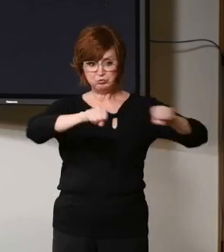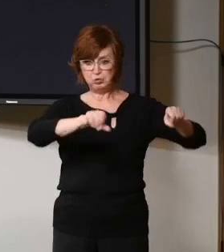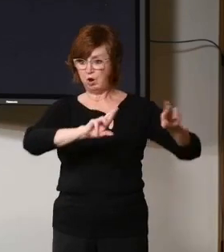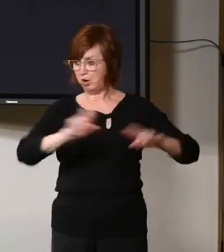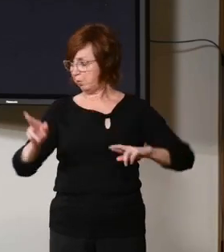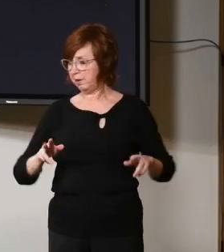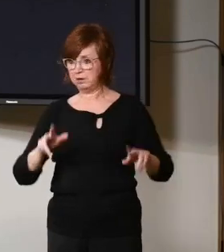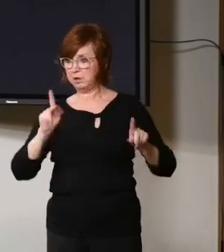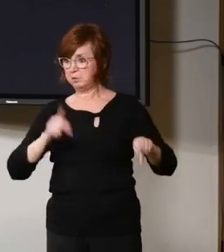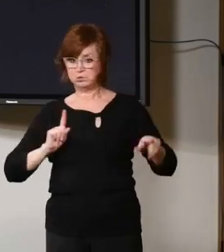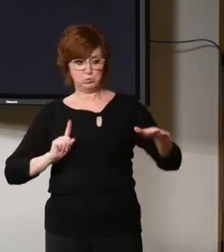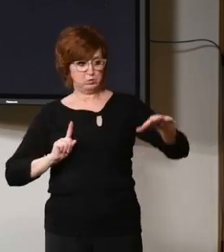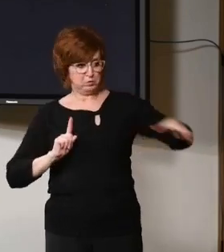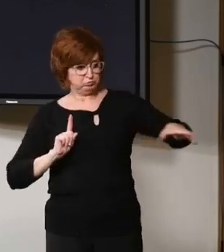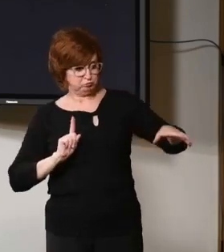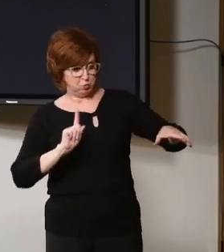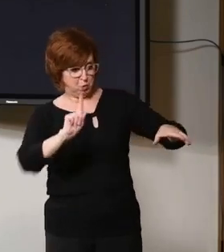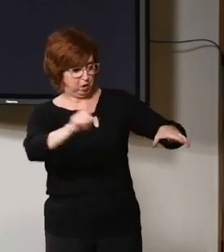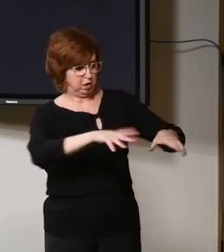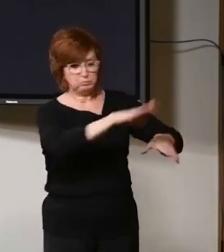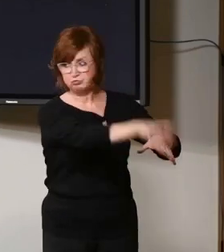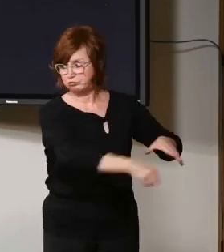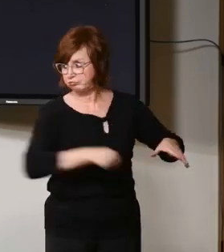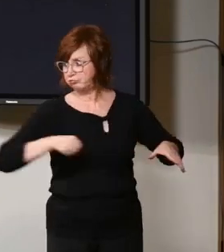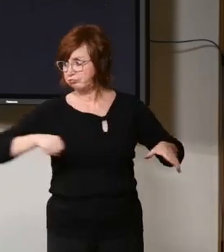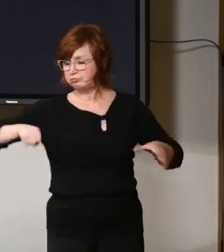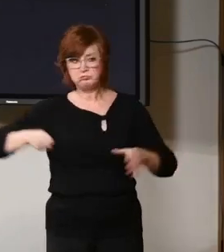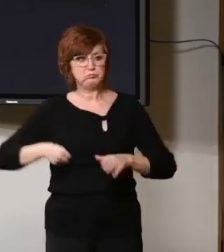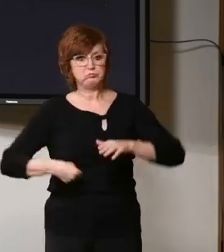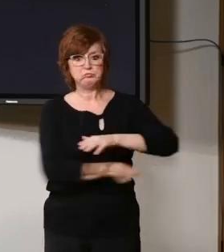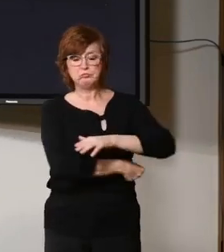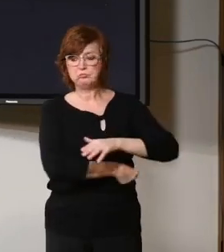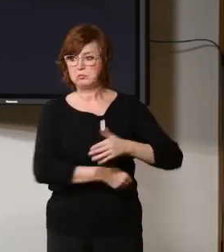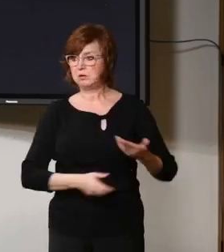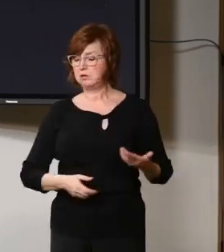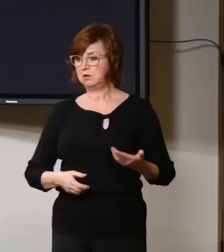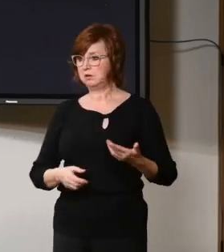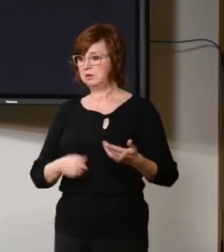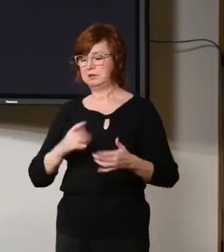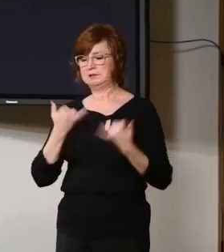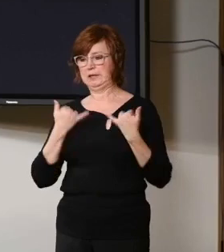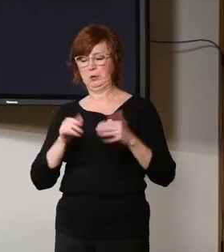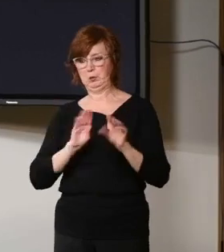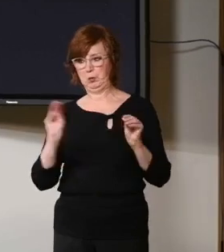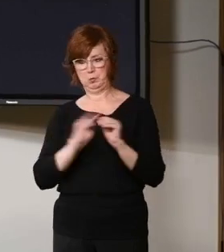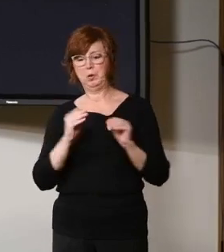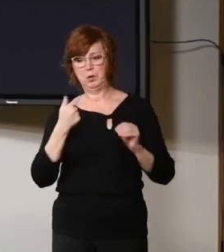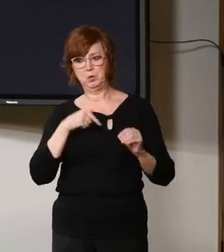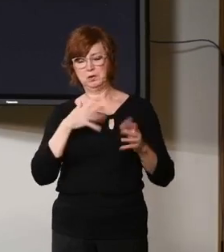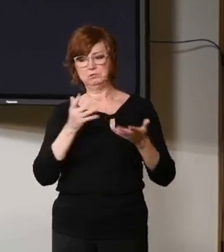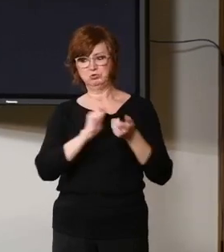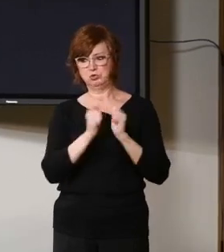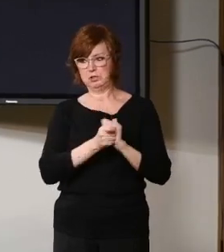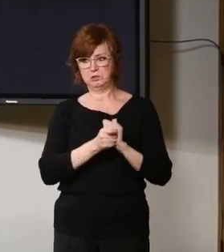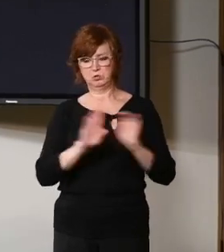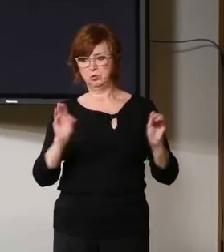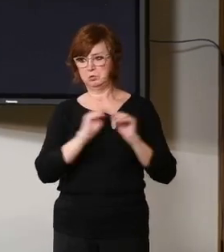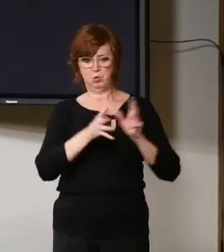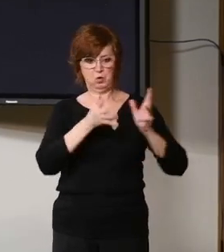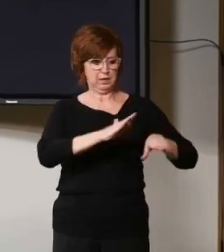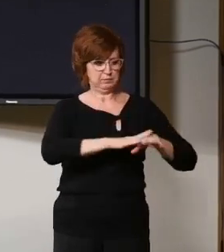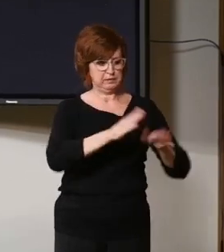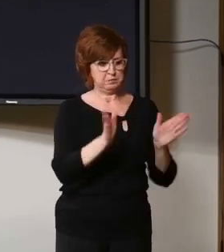it. We don't have that any longer, and it's locked down. But yeah, I am saying that people who work for the SHA have